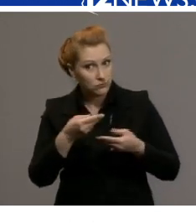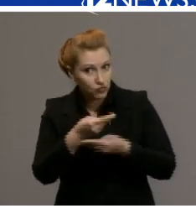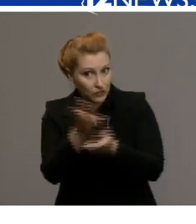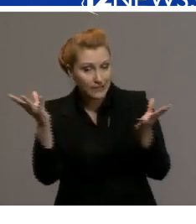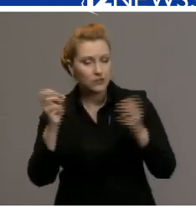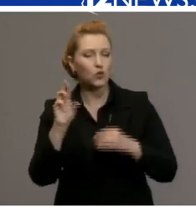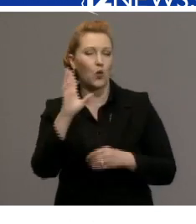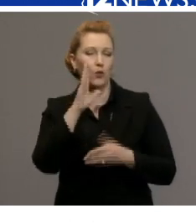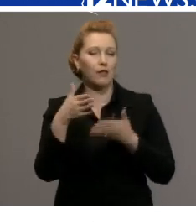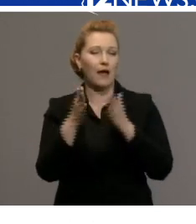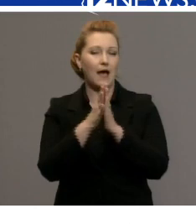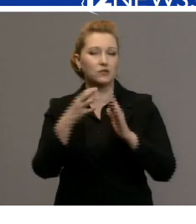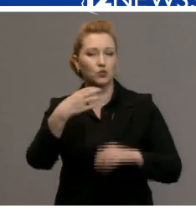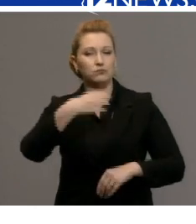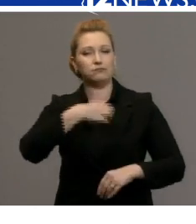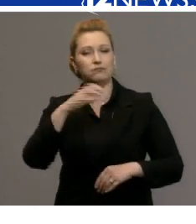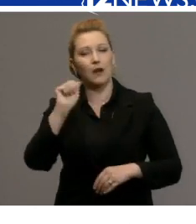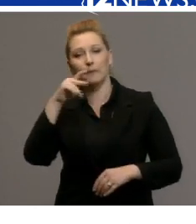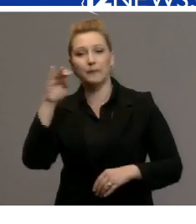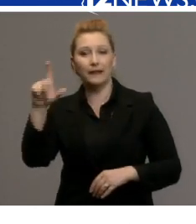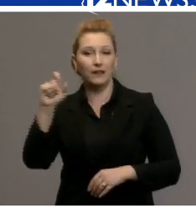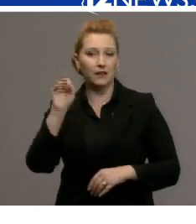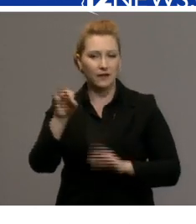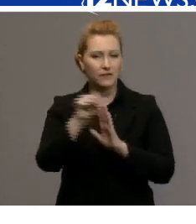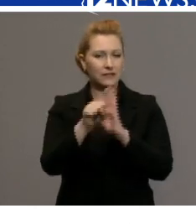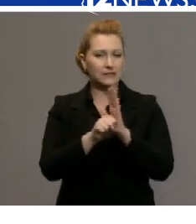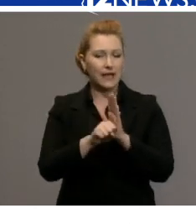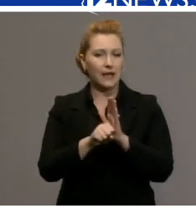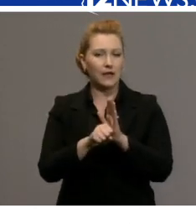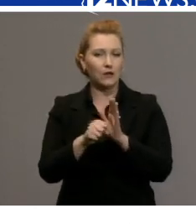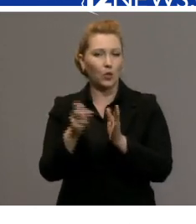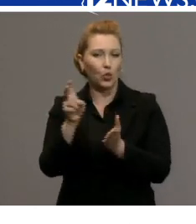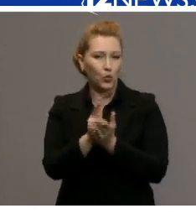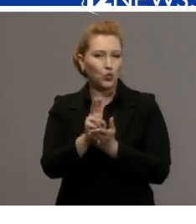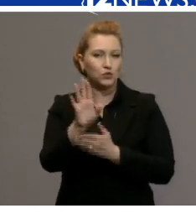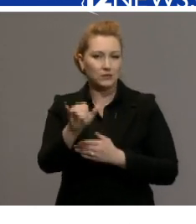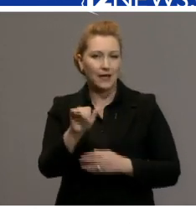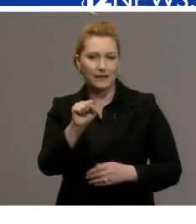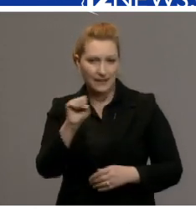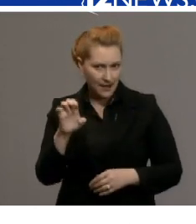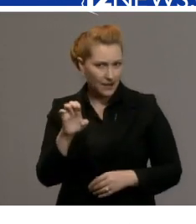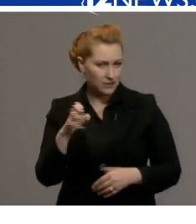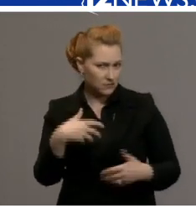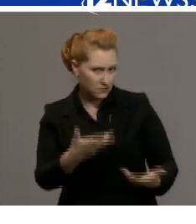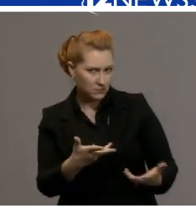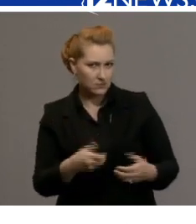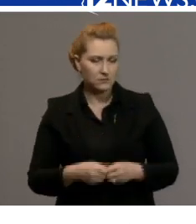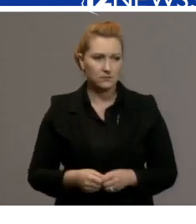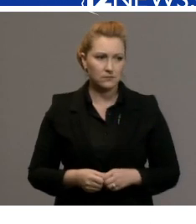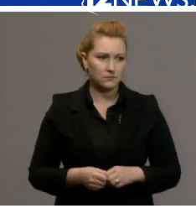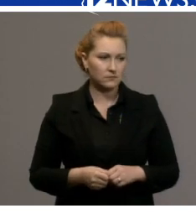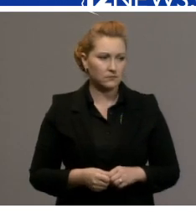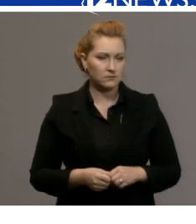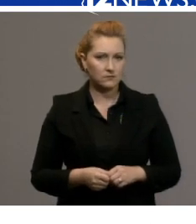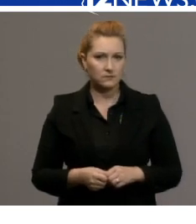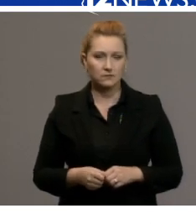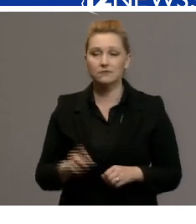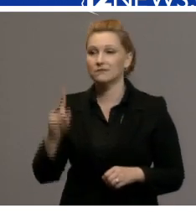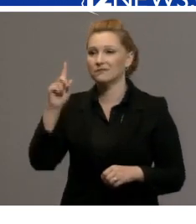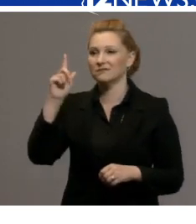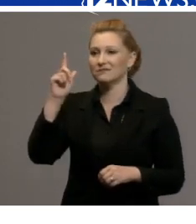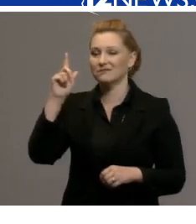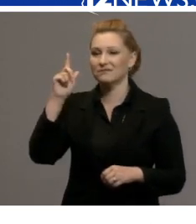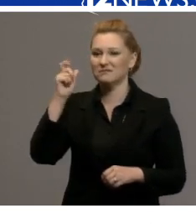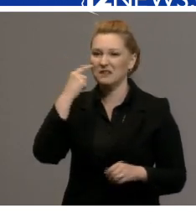state loses and the judge rules in favor of the media outlets to release the information? We're not going to comment on something that's in front of the